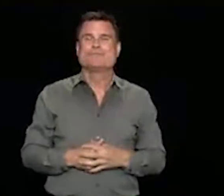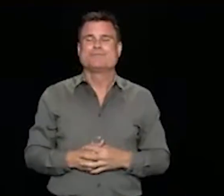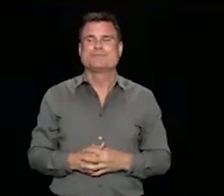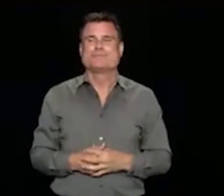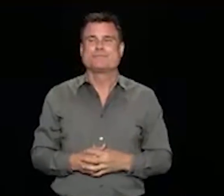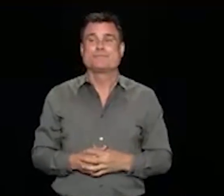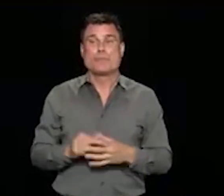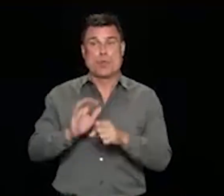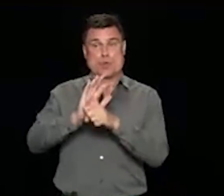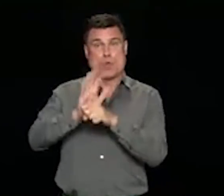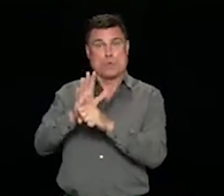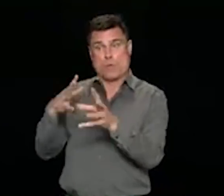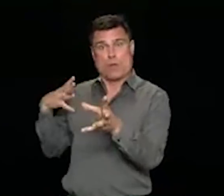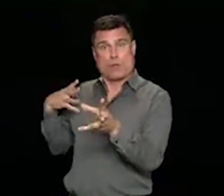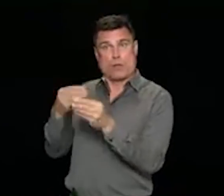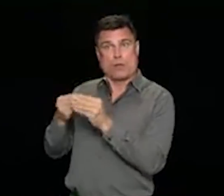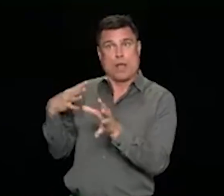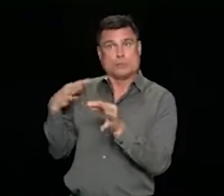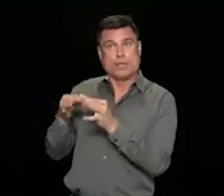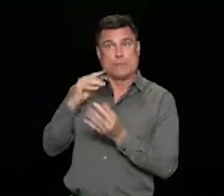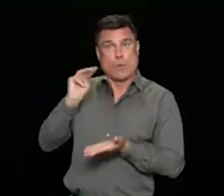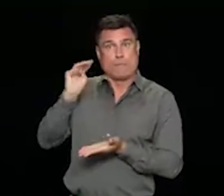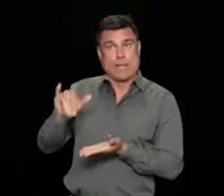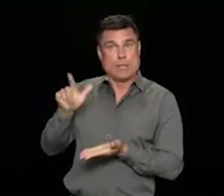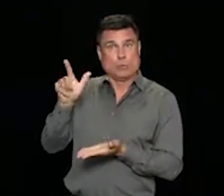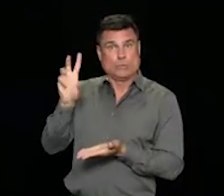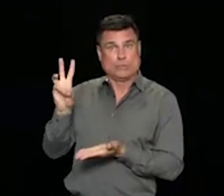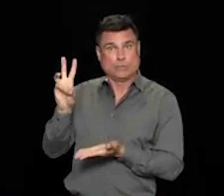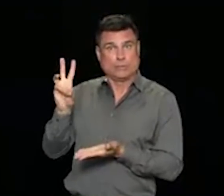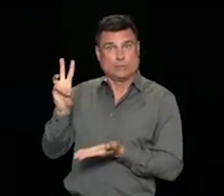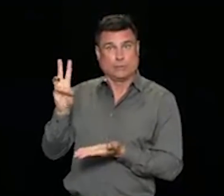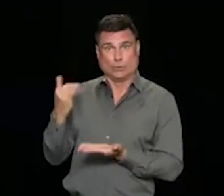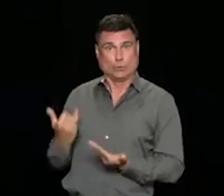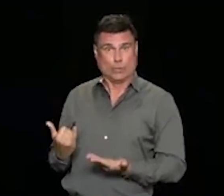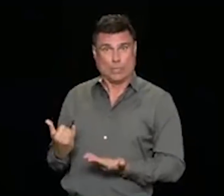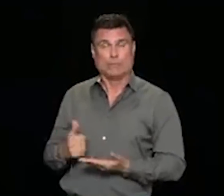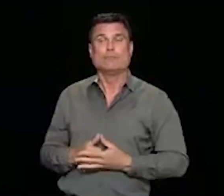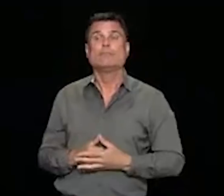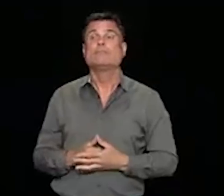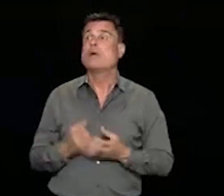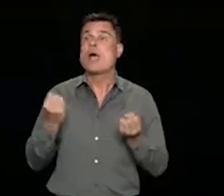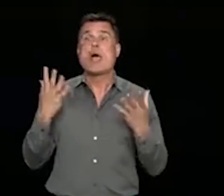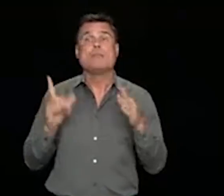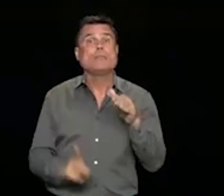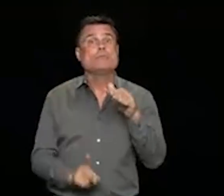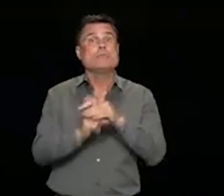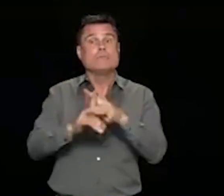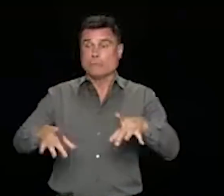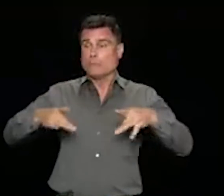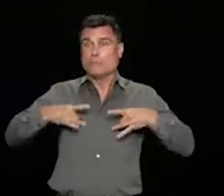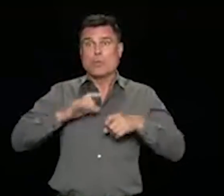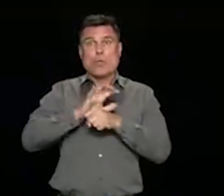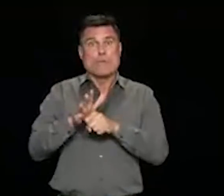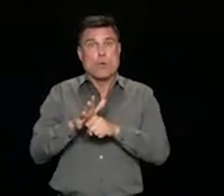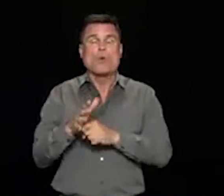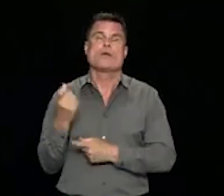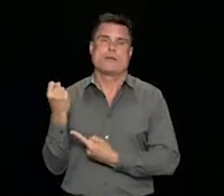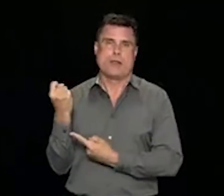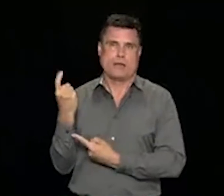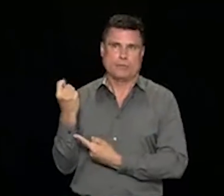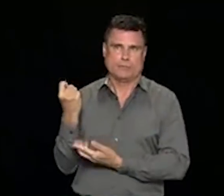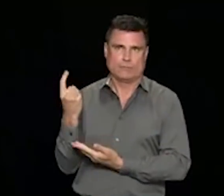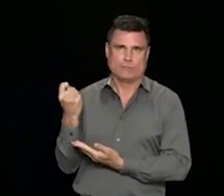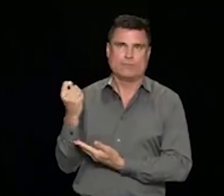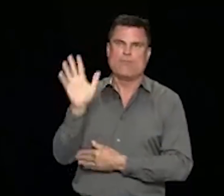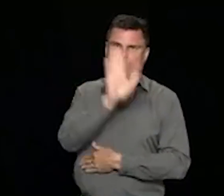This is our COVID-19 update for May 26. We have had 11 new people test positive for